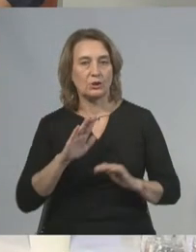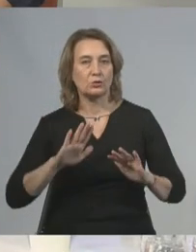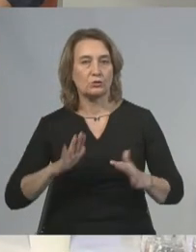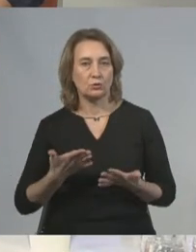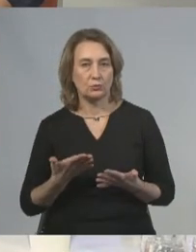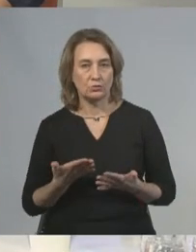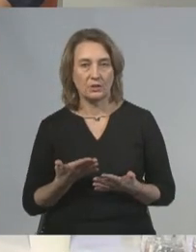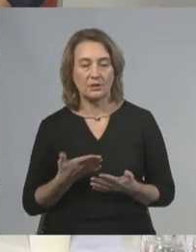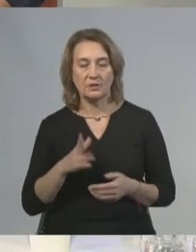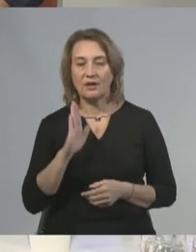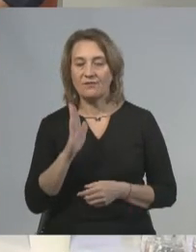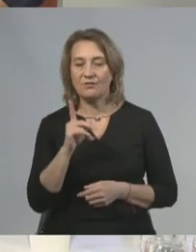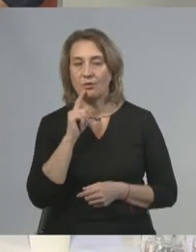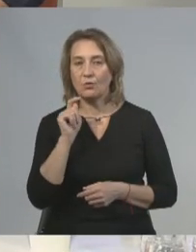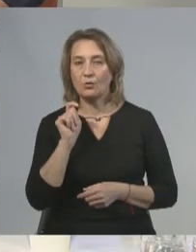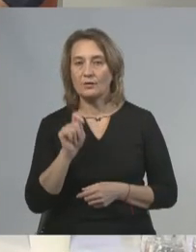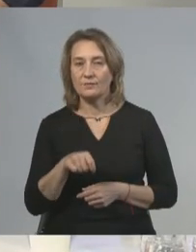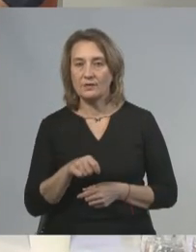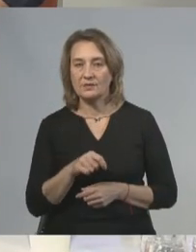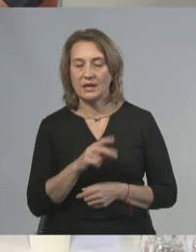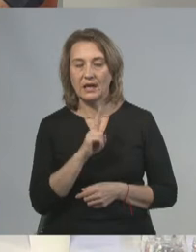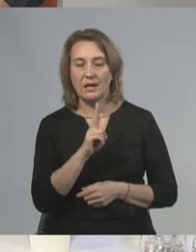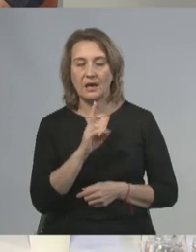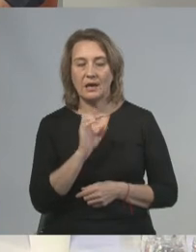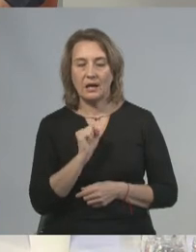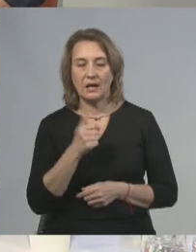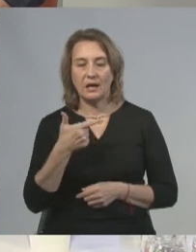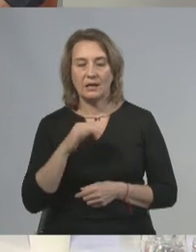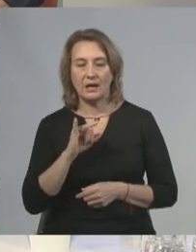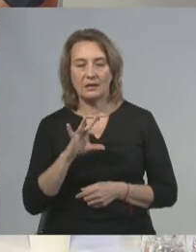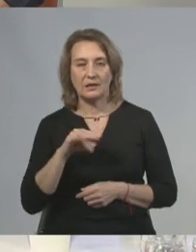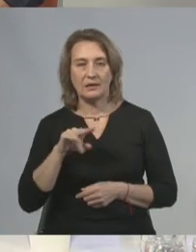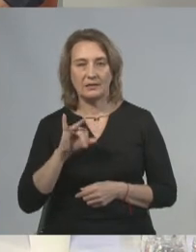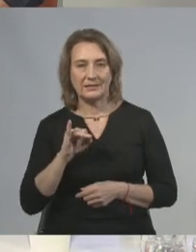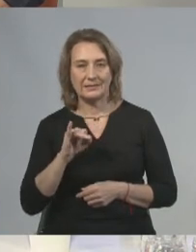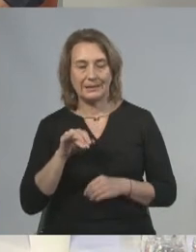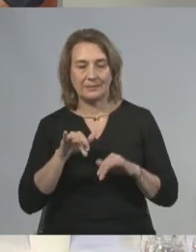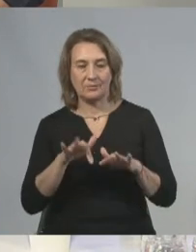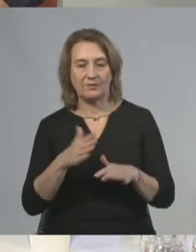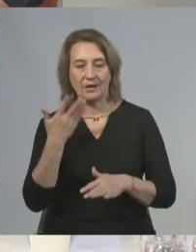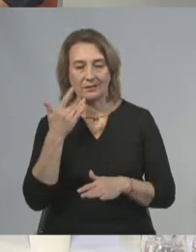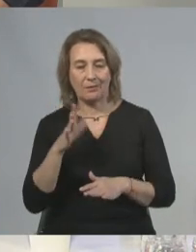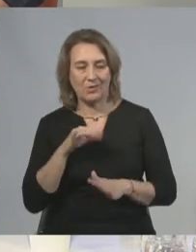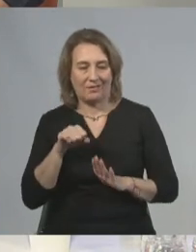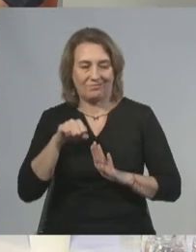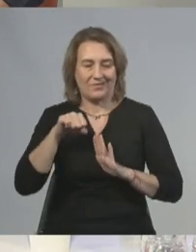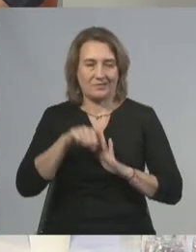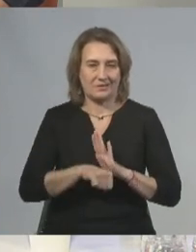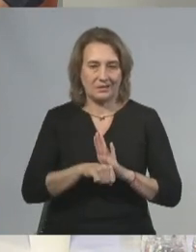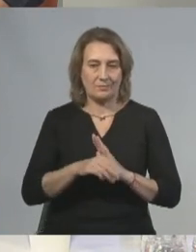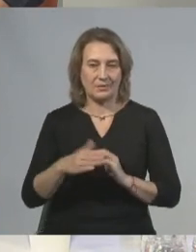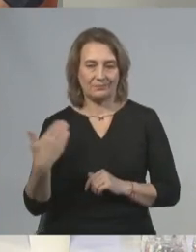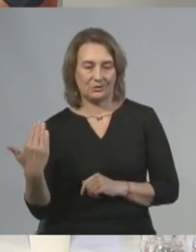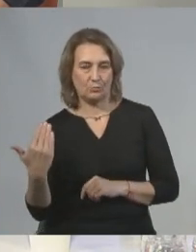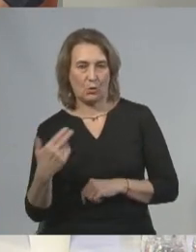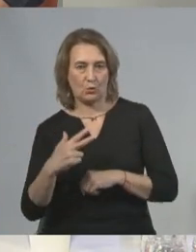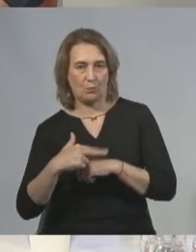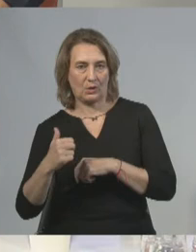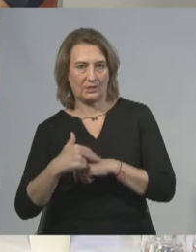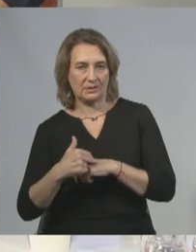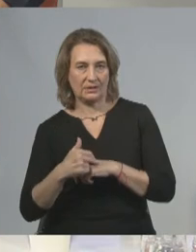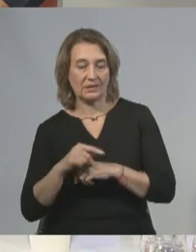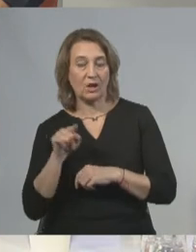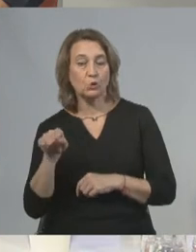in ukraine this is a so-called caharley case when there was a violence in